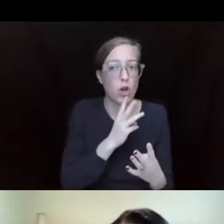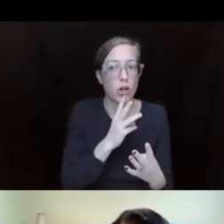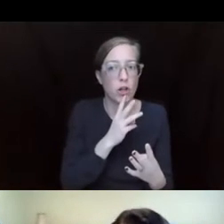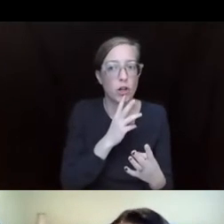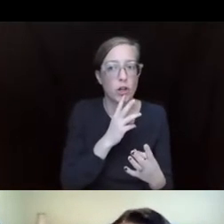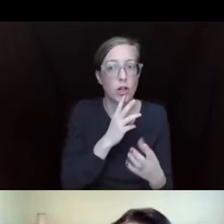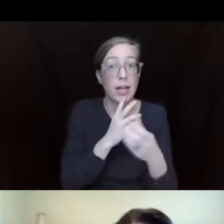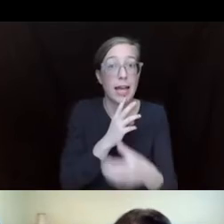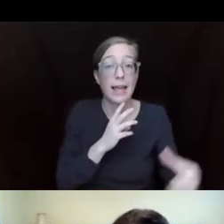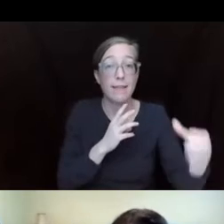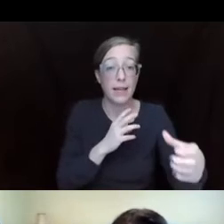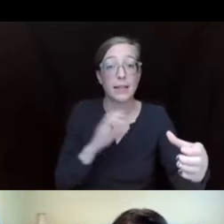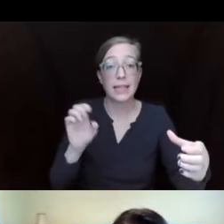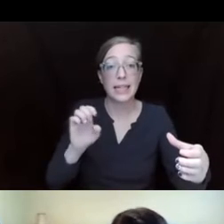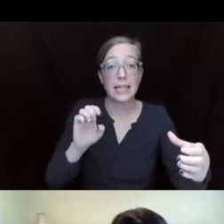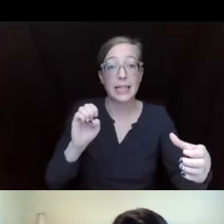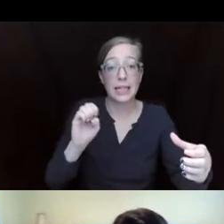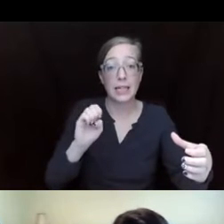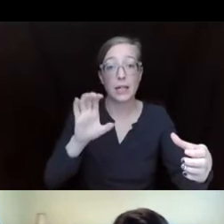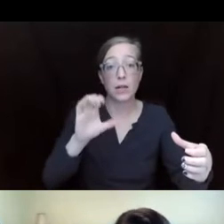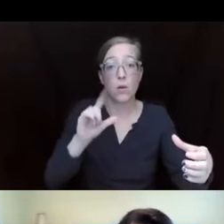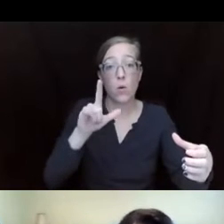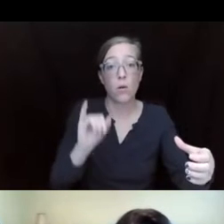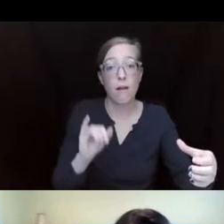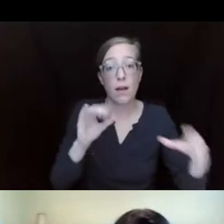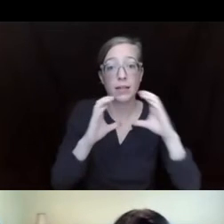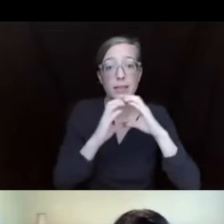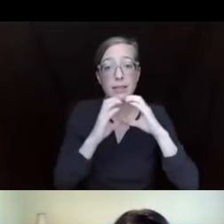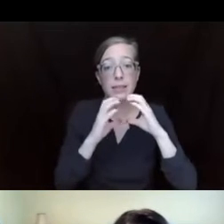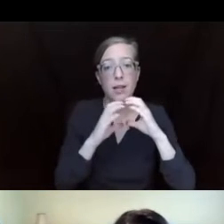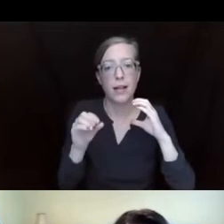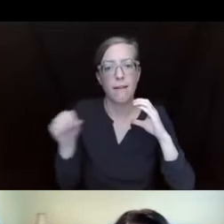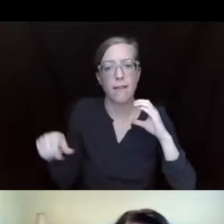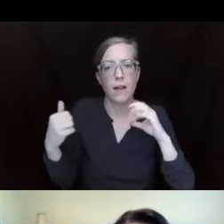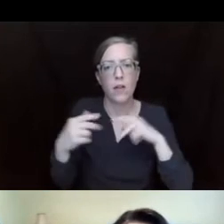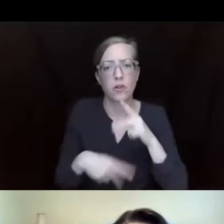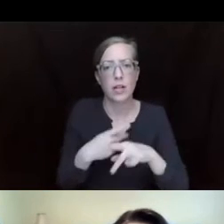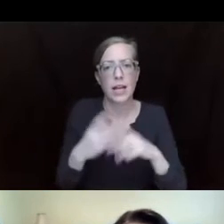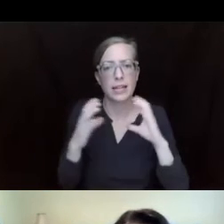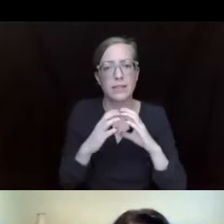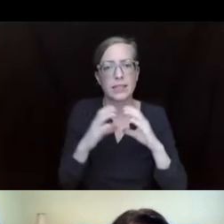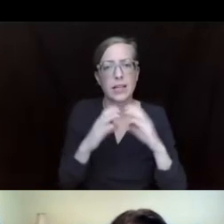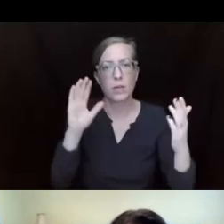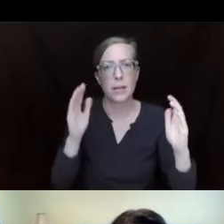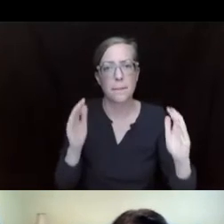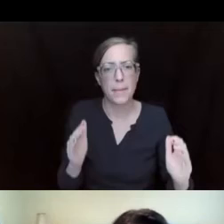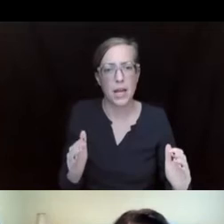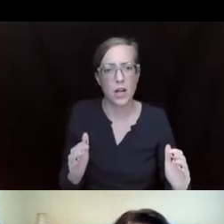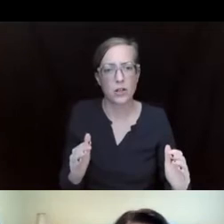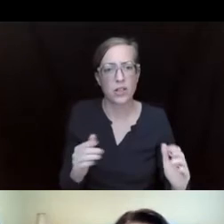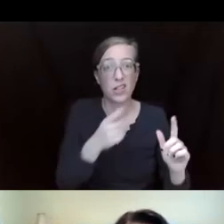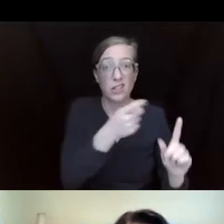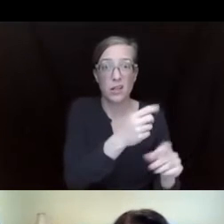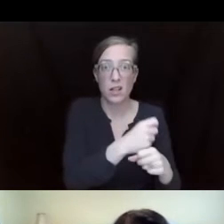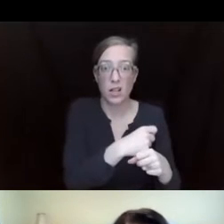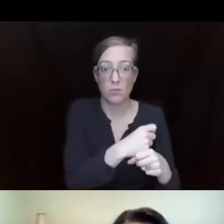and yeast cell. And here is a representation. The red circles right here represent the Saccharomyces or yeast cell, and